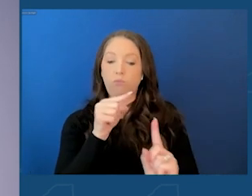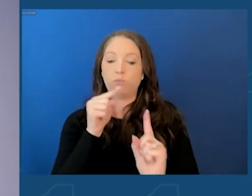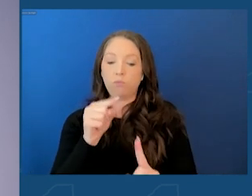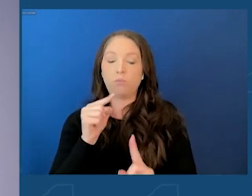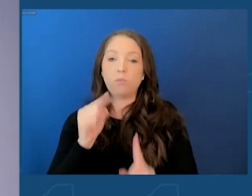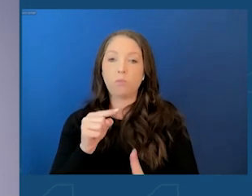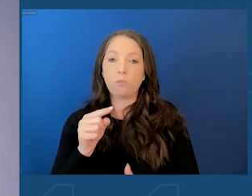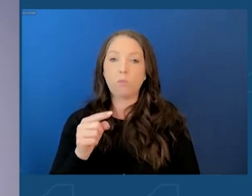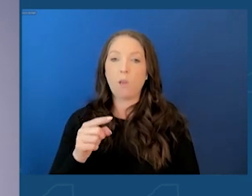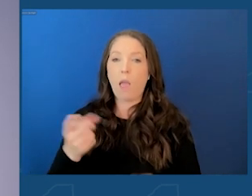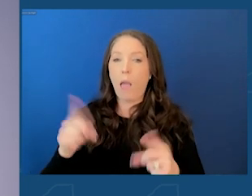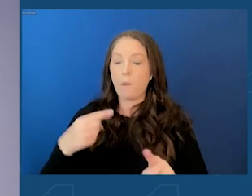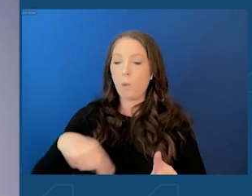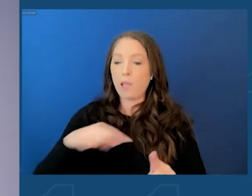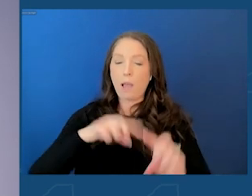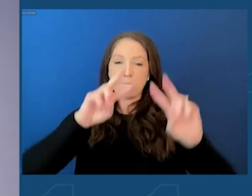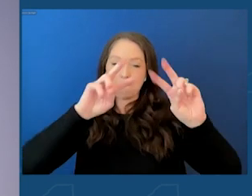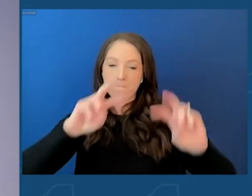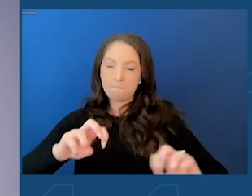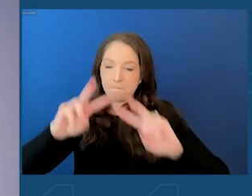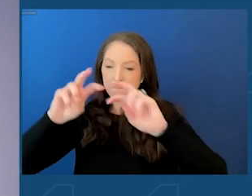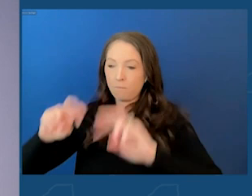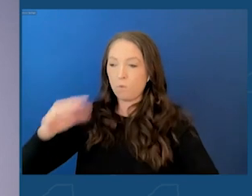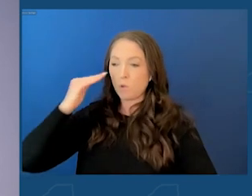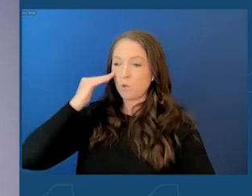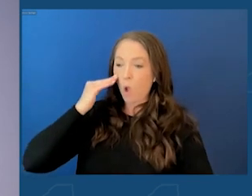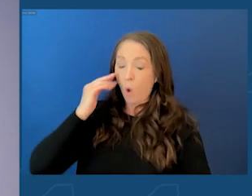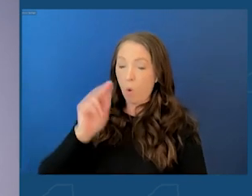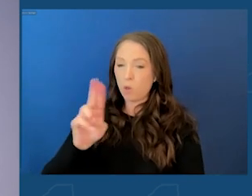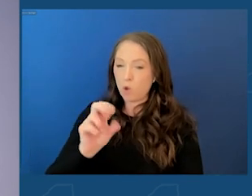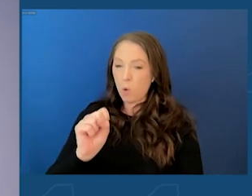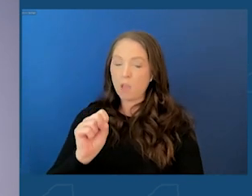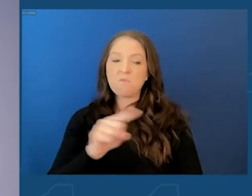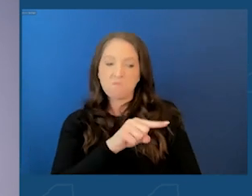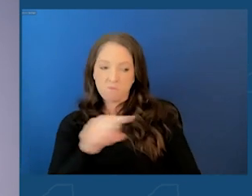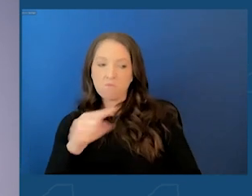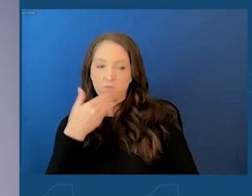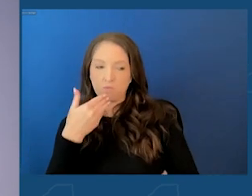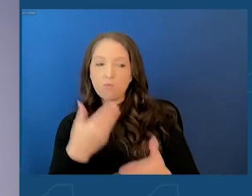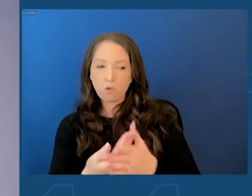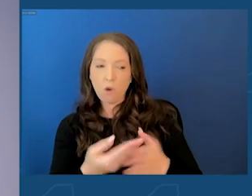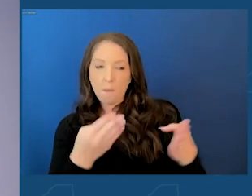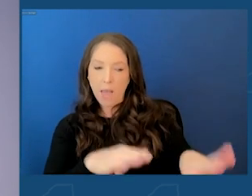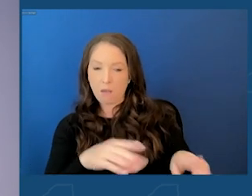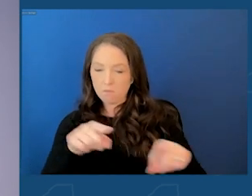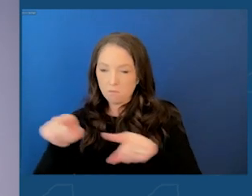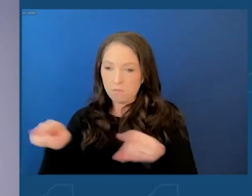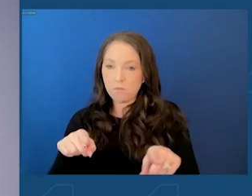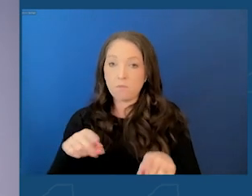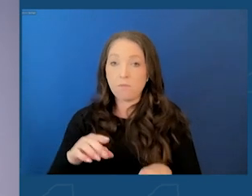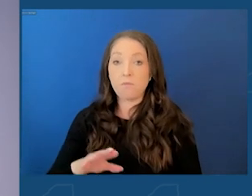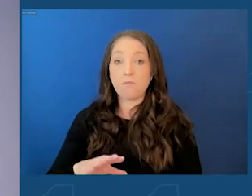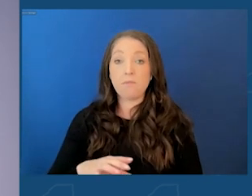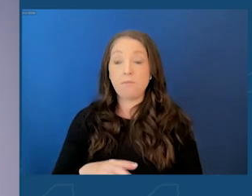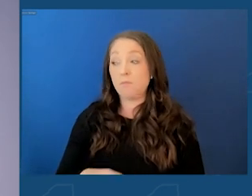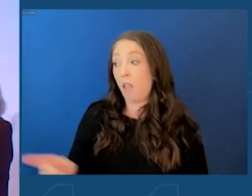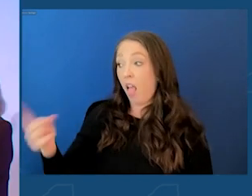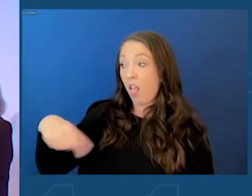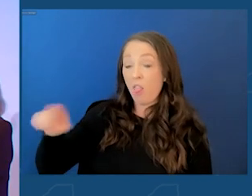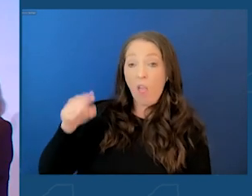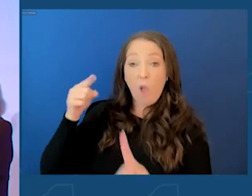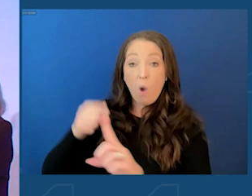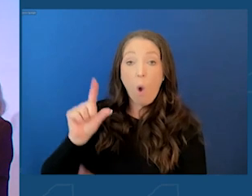is a good bet to bet on the United States. These folks, with their goal, 20 million heat pumps in